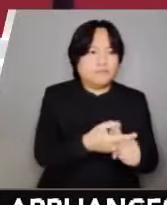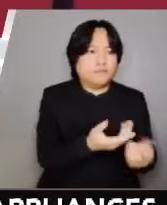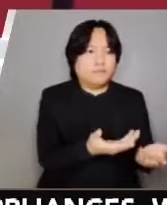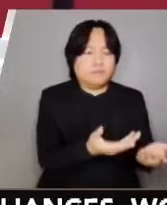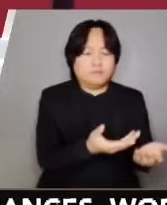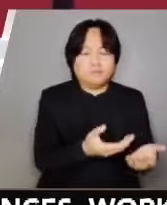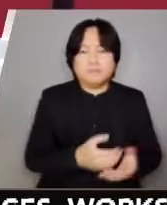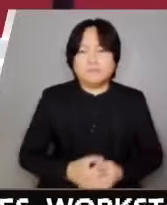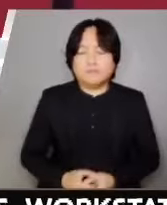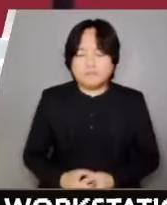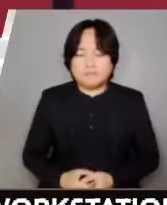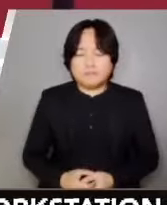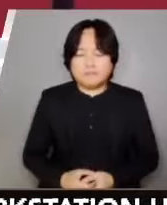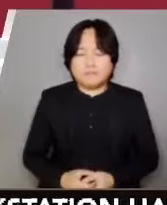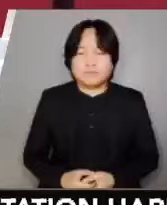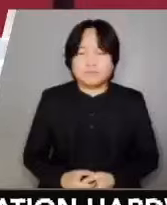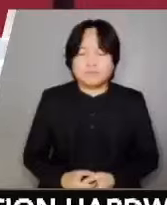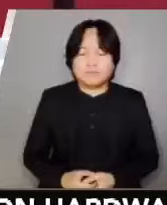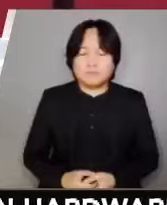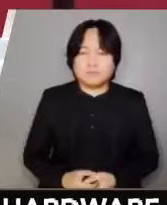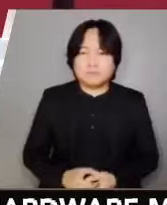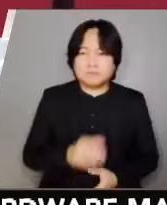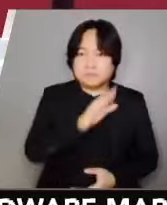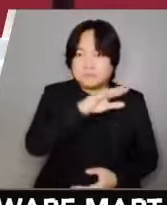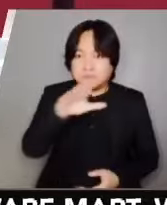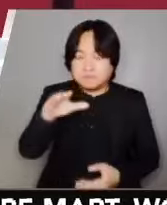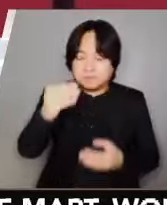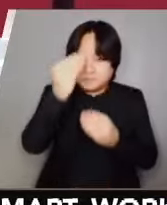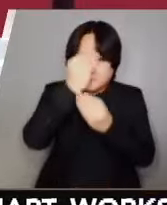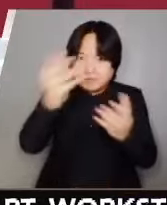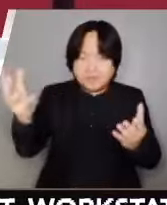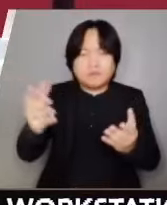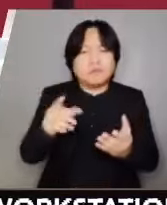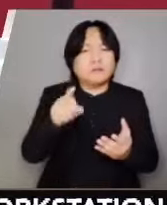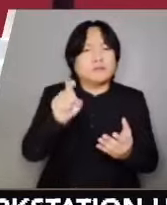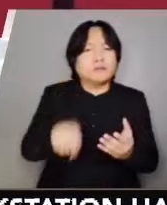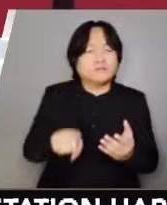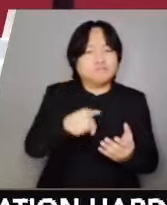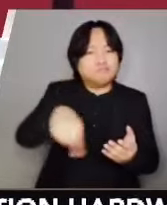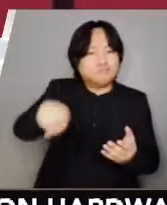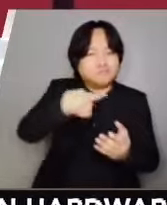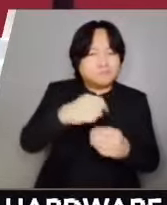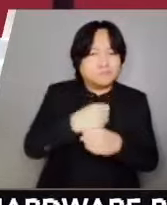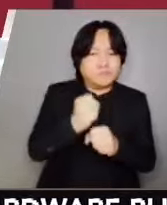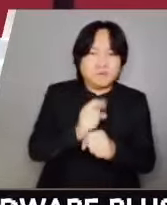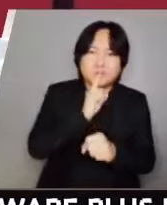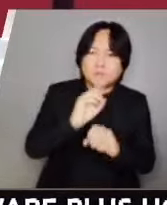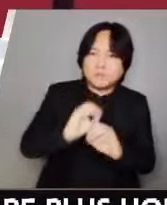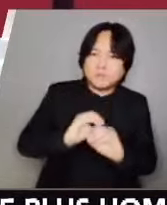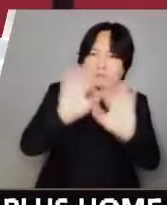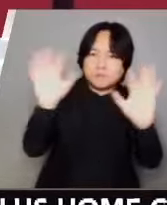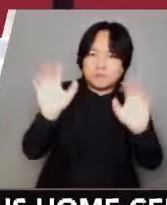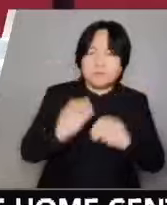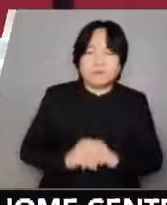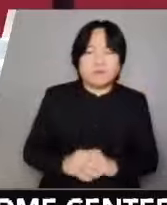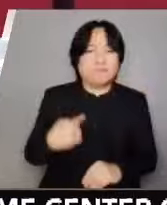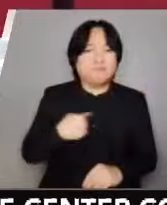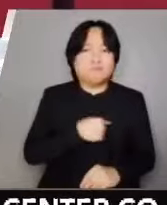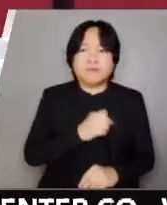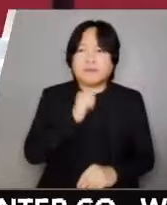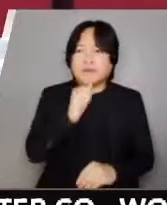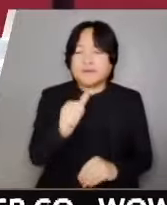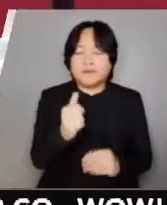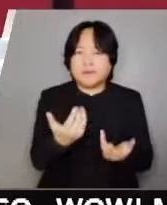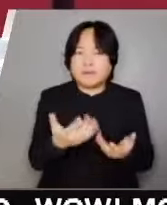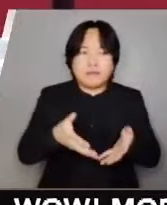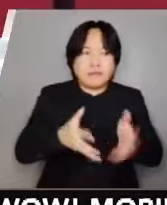these individuals, I say, let us be clear. This chamber will not tolerate hypocrisy, nor